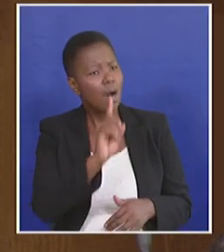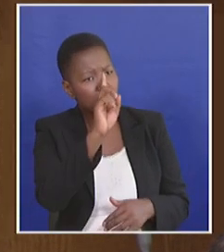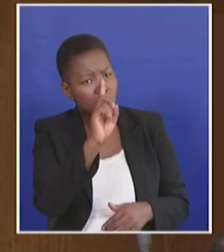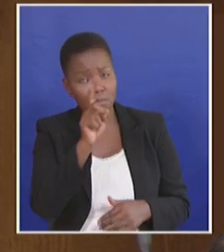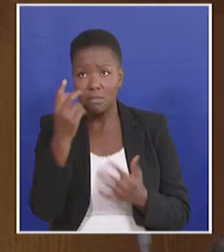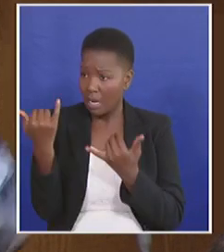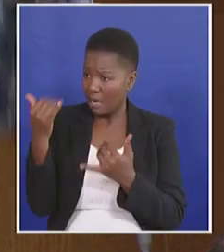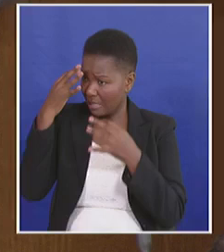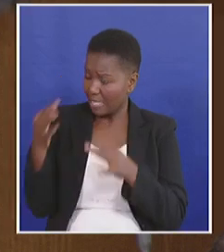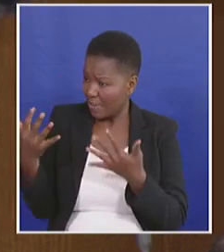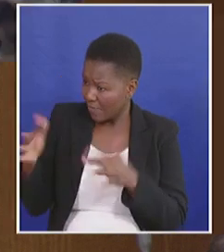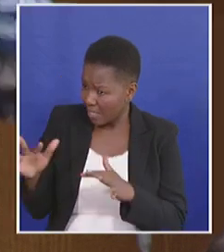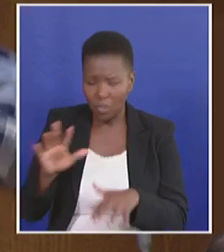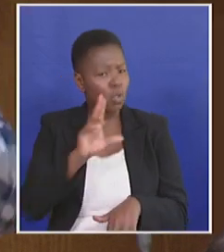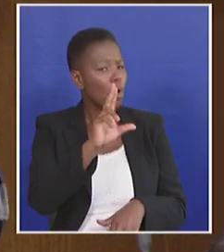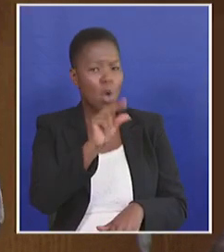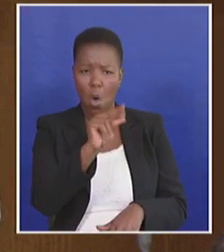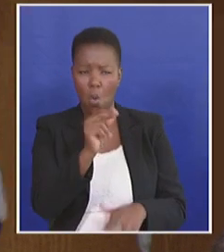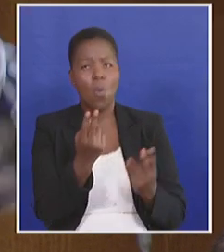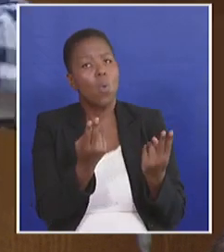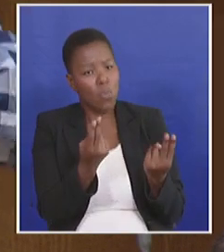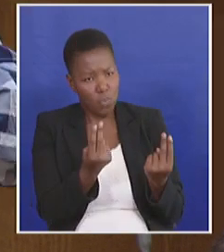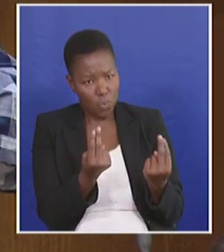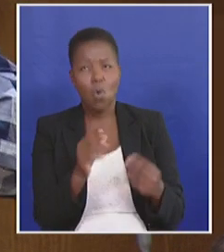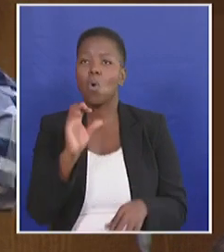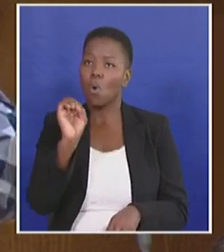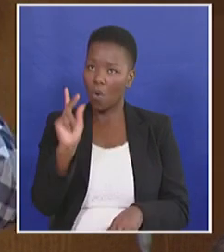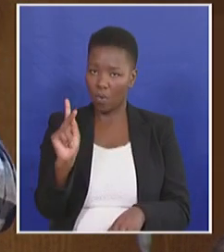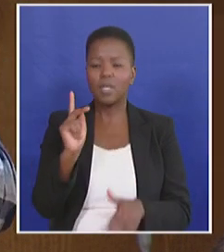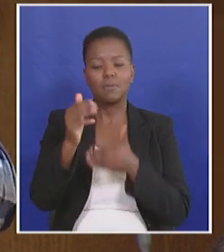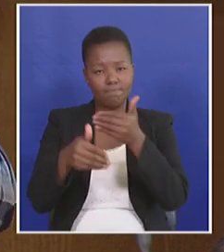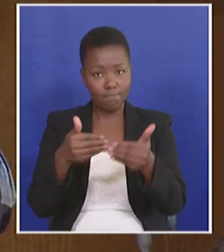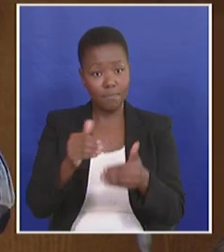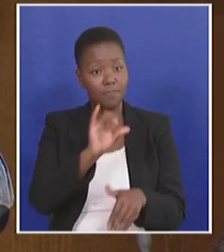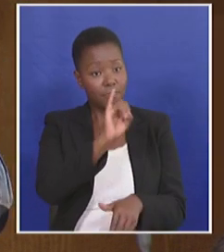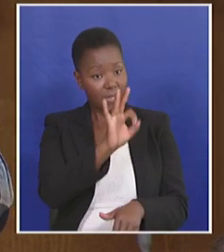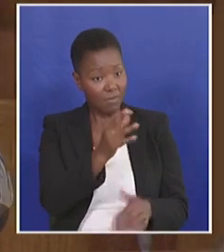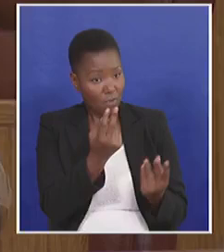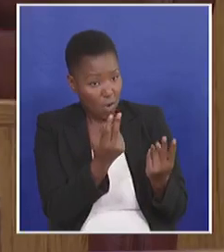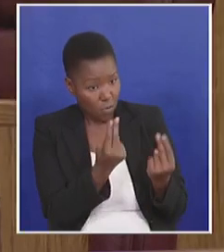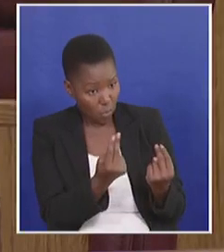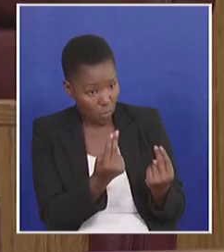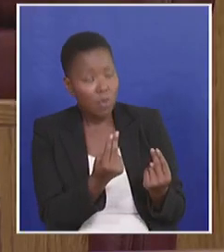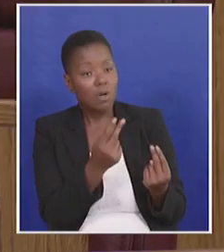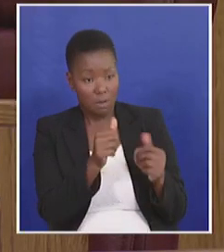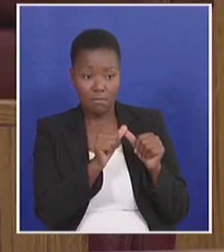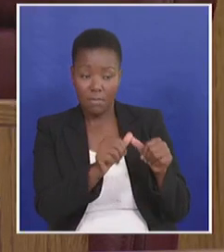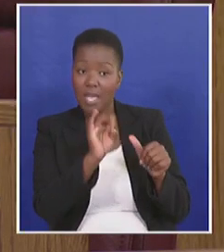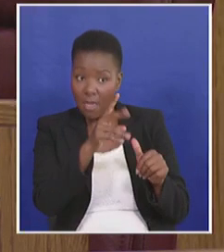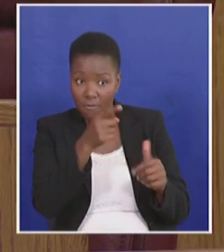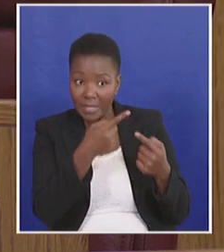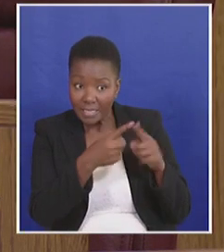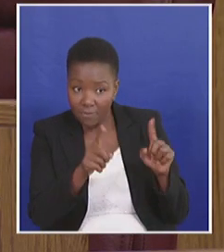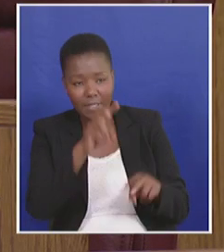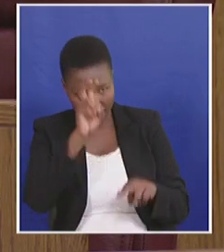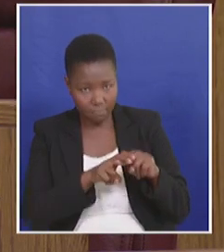we have ruled over it. It's a new point of order. A new one, okay, Yes. raise a new one. If it is a new one, it's not a new one, honorable member. Please, you must take your seat. It's a